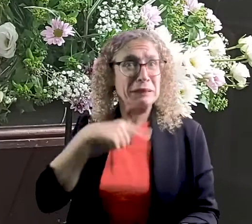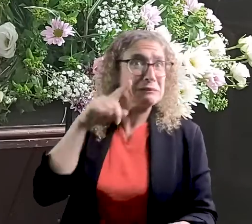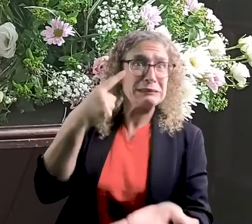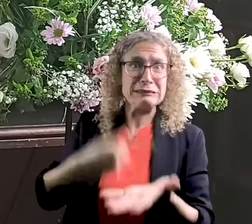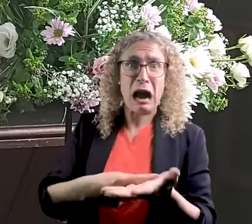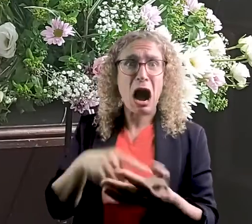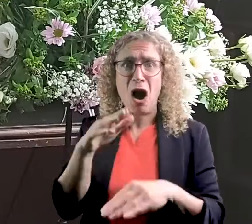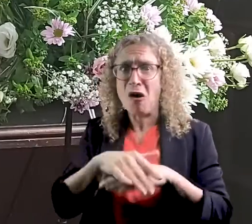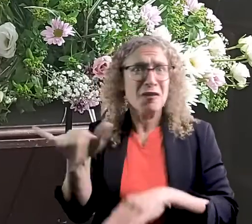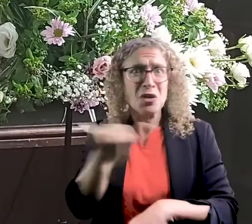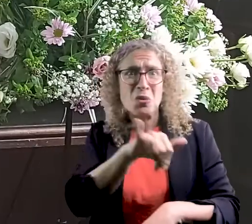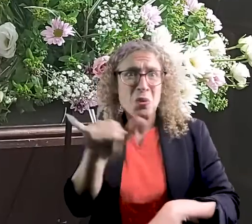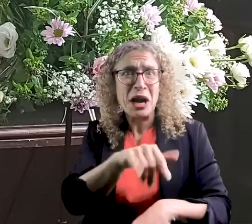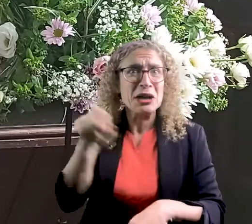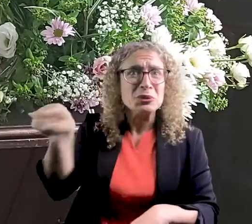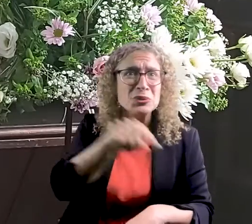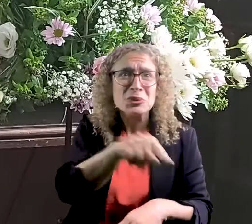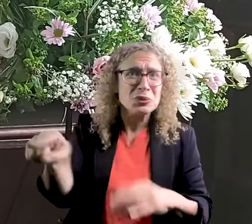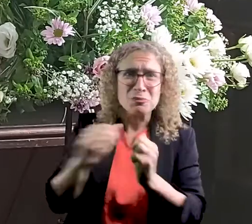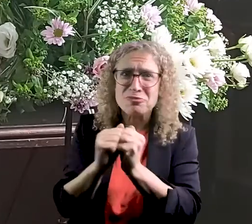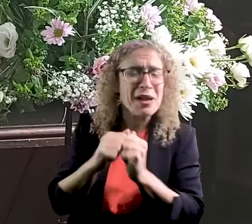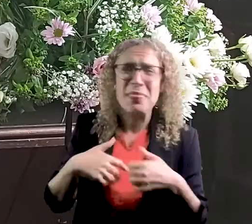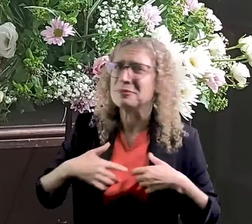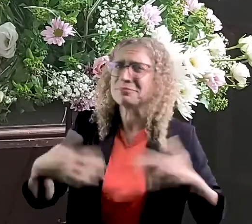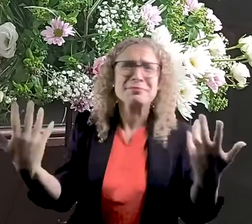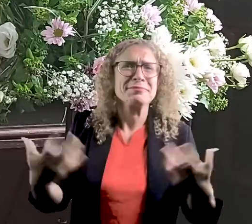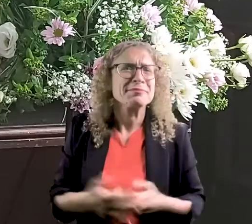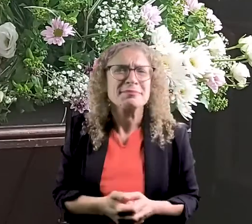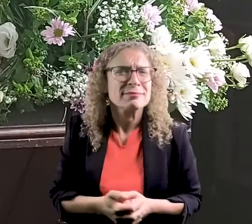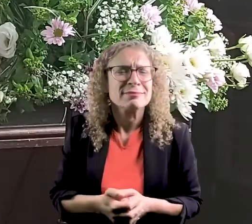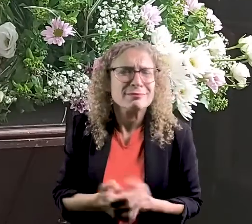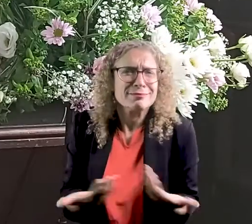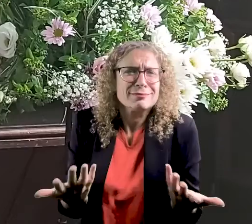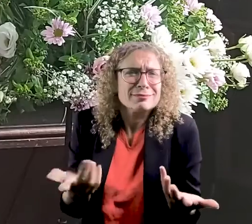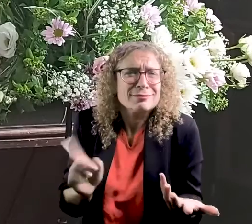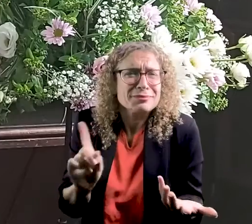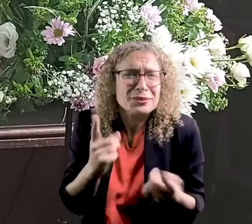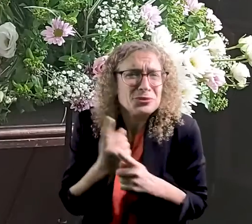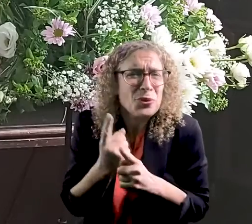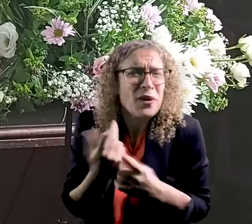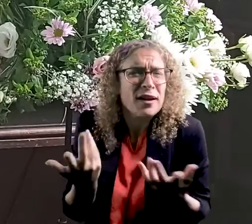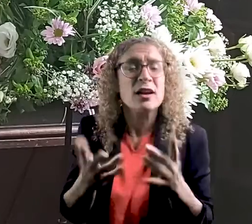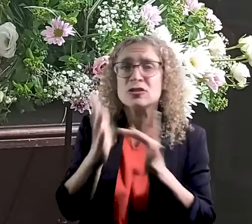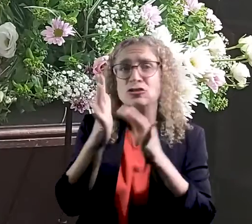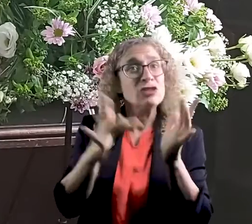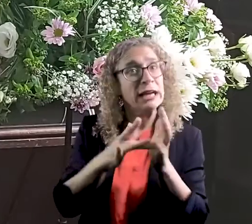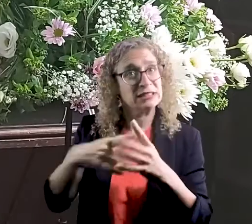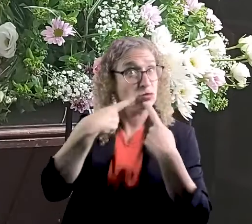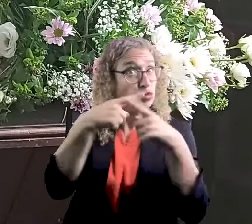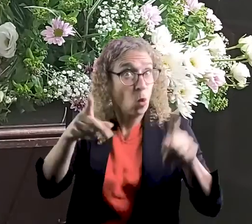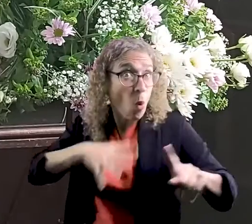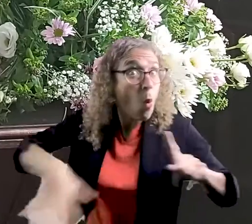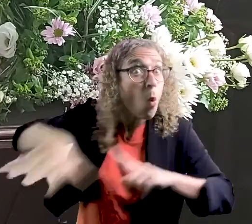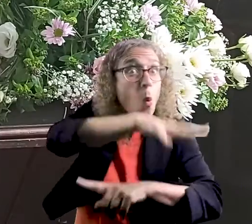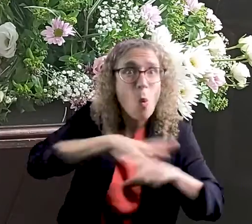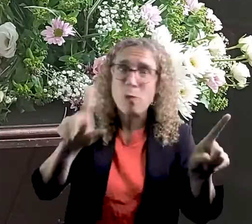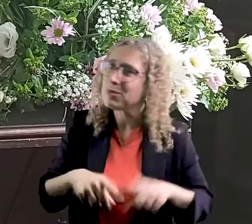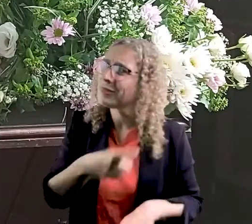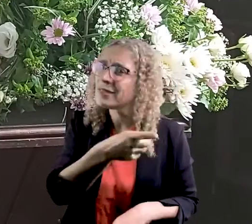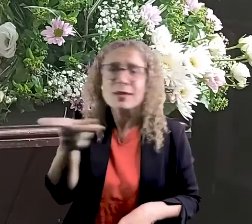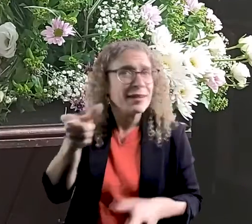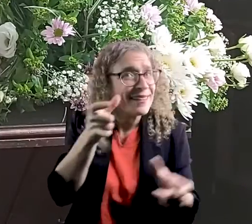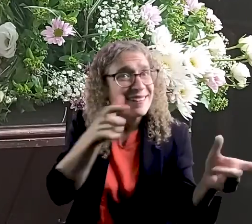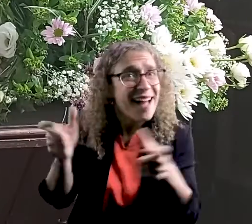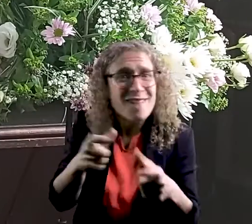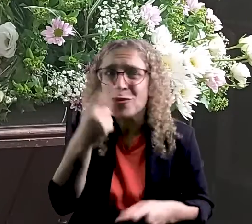to divide the property between you two?" And he went on to say to them all, "Watch out and guard yourselves from every kind of